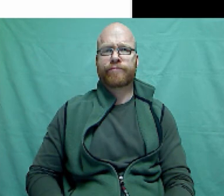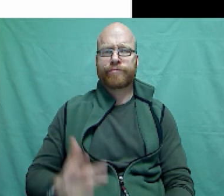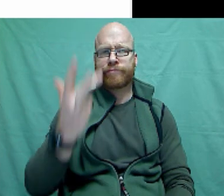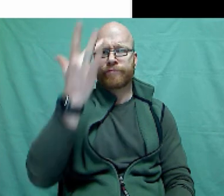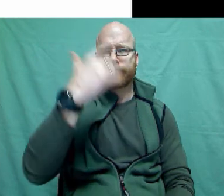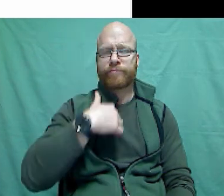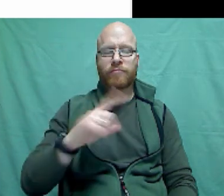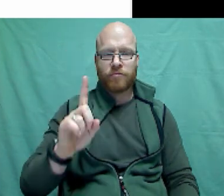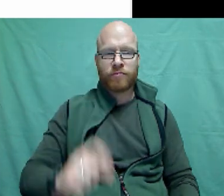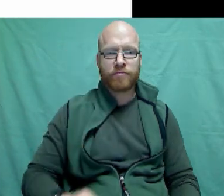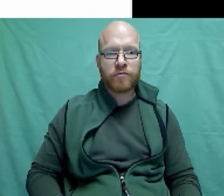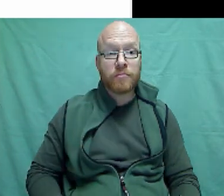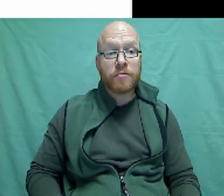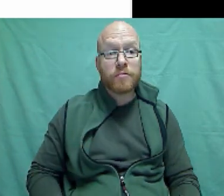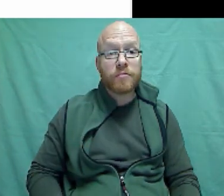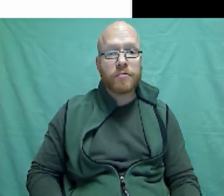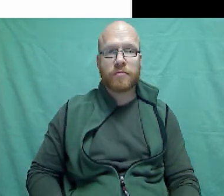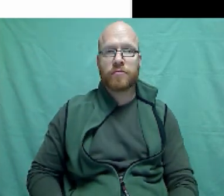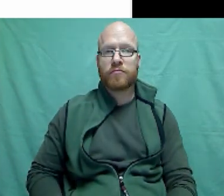Hmm. I'm sorry, let me fix that.